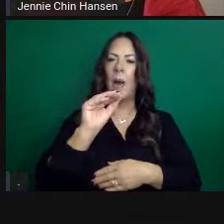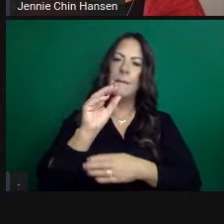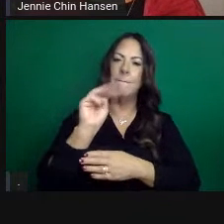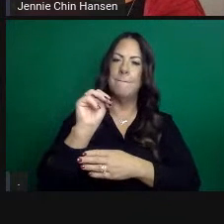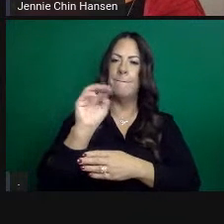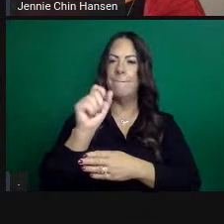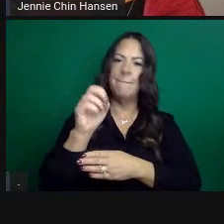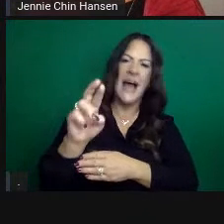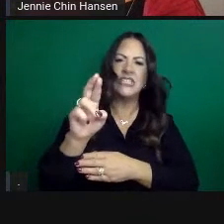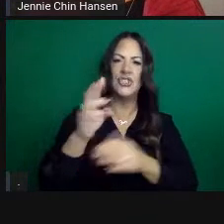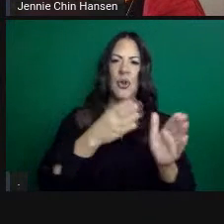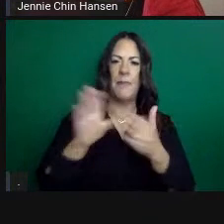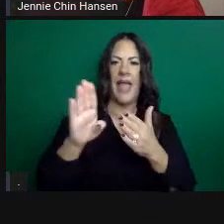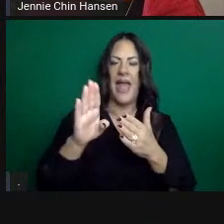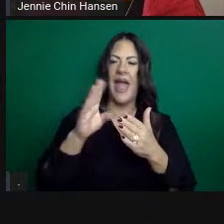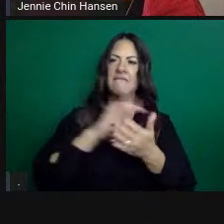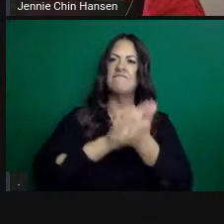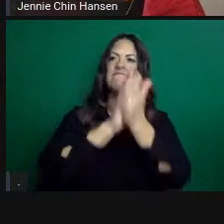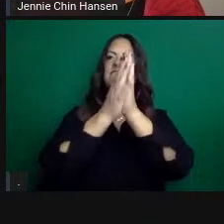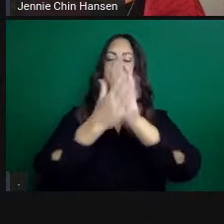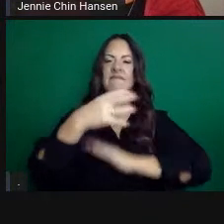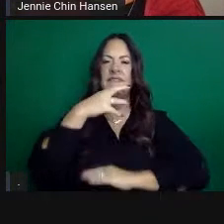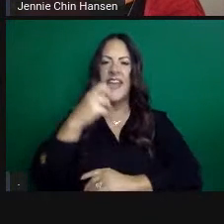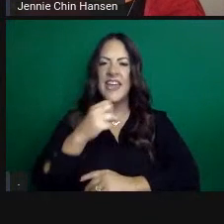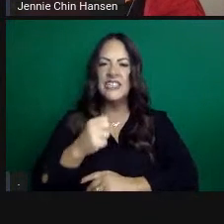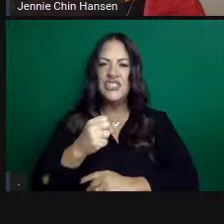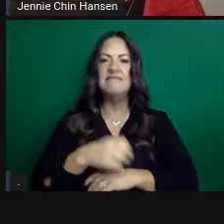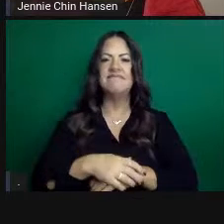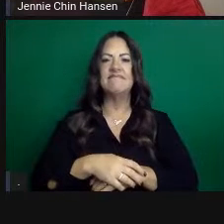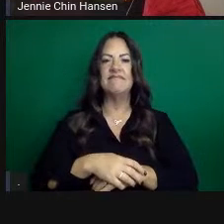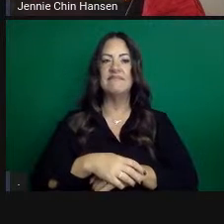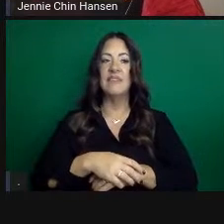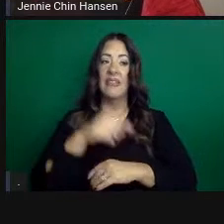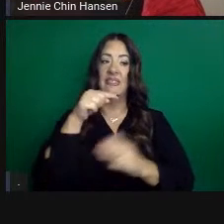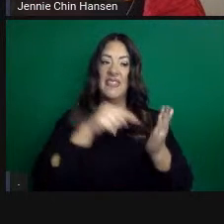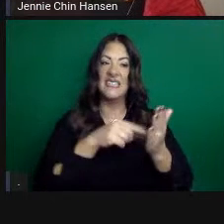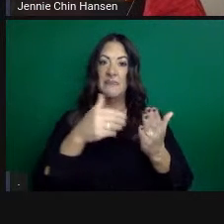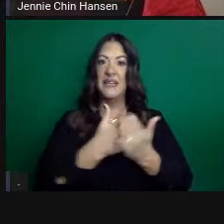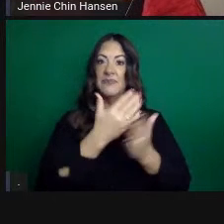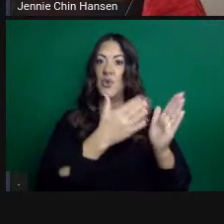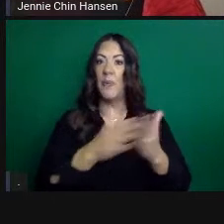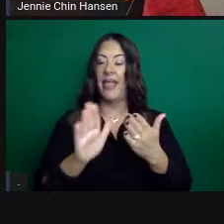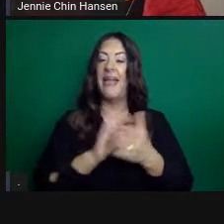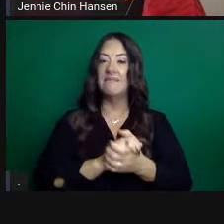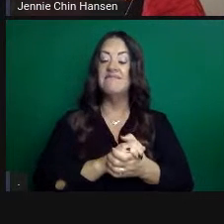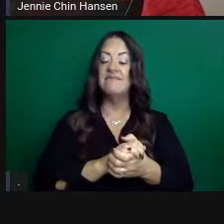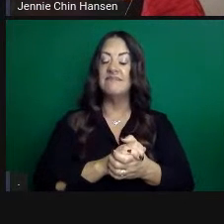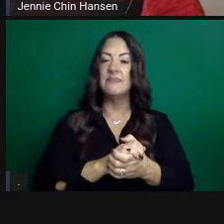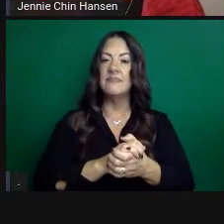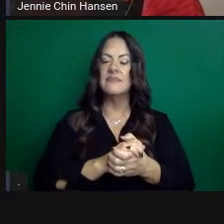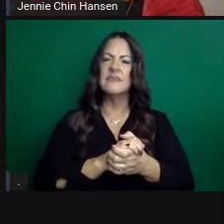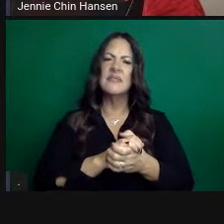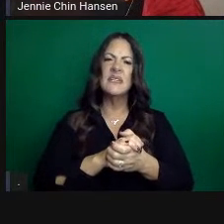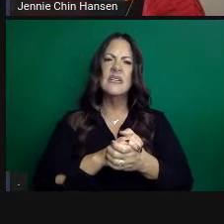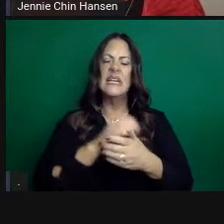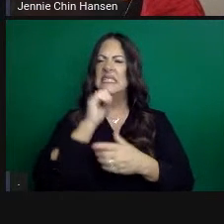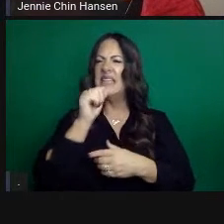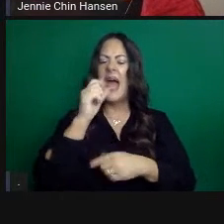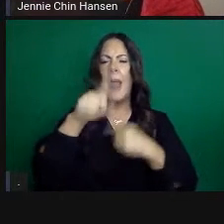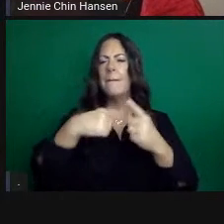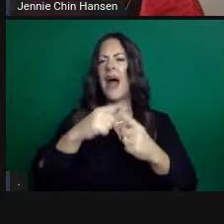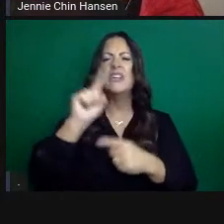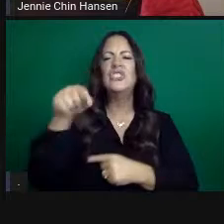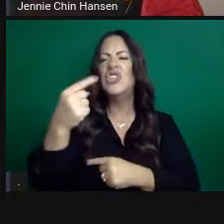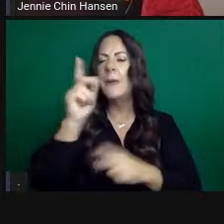Secretary Galley mentioned earlier, that this is a runway. And so this is not just about people who are older. This